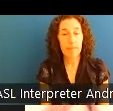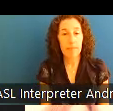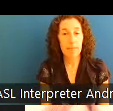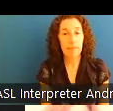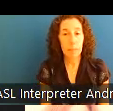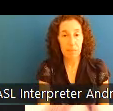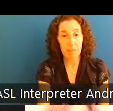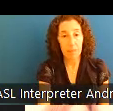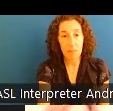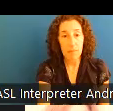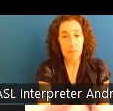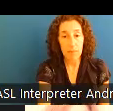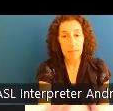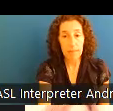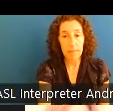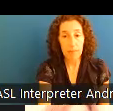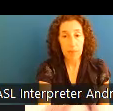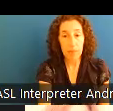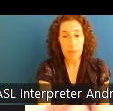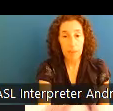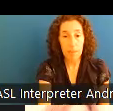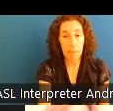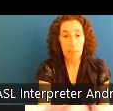Okay, can you all see this all right?